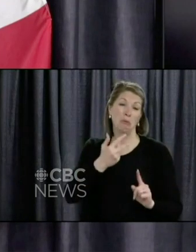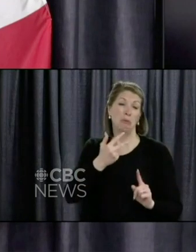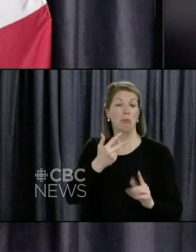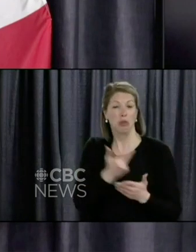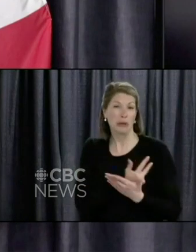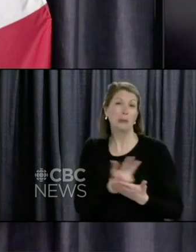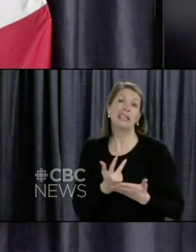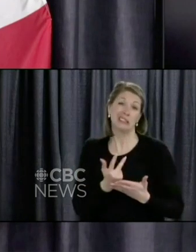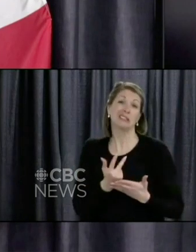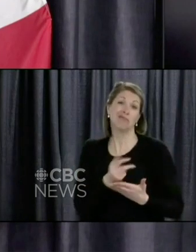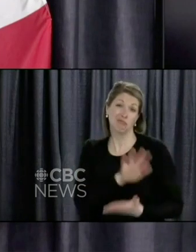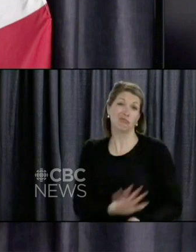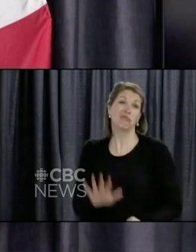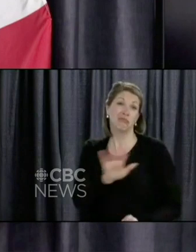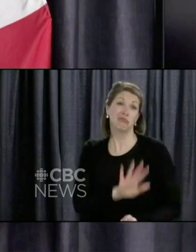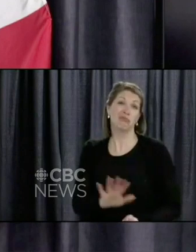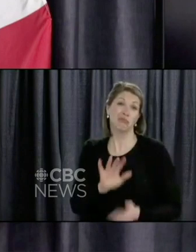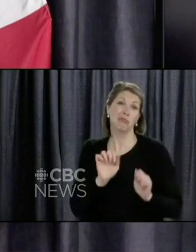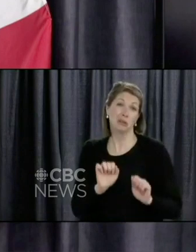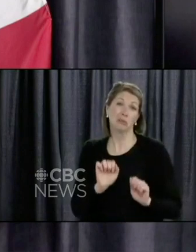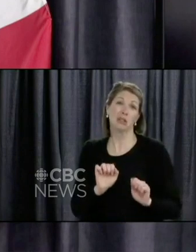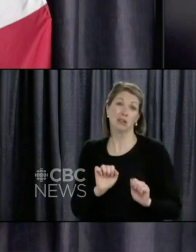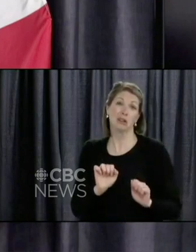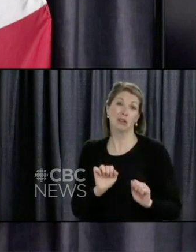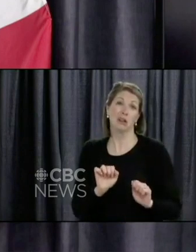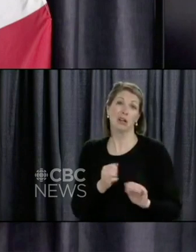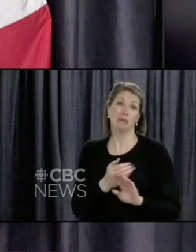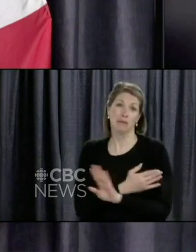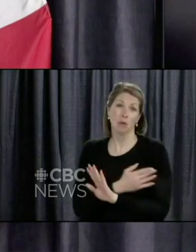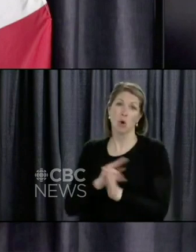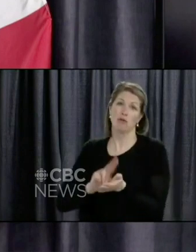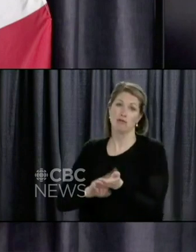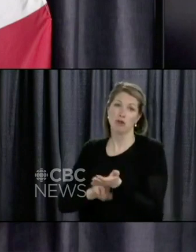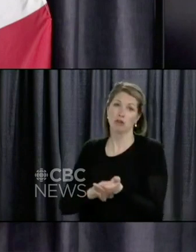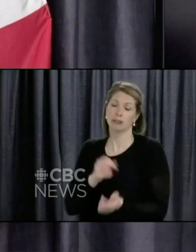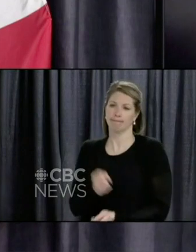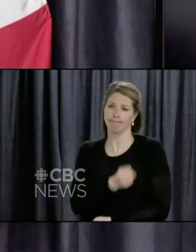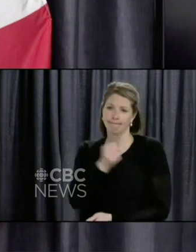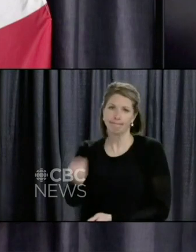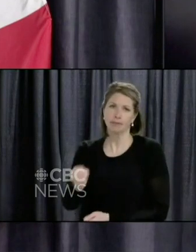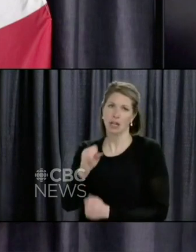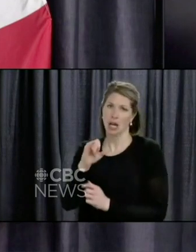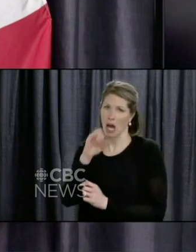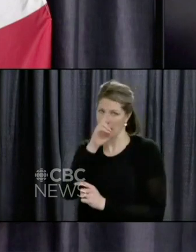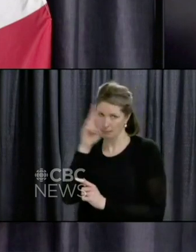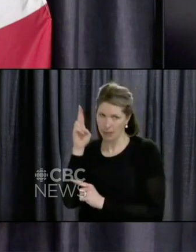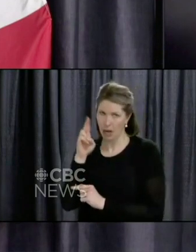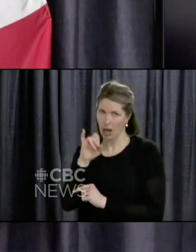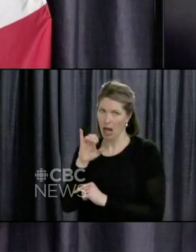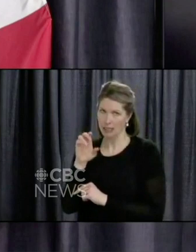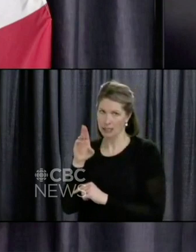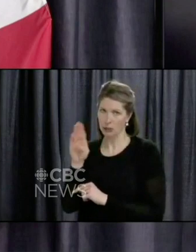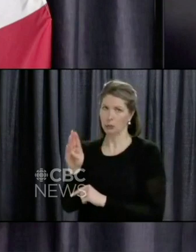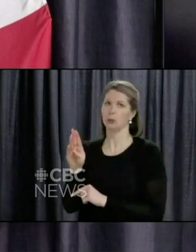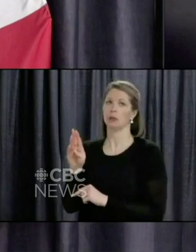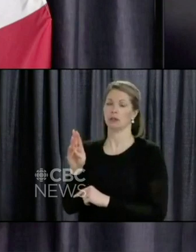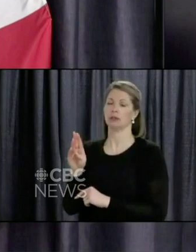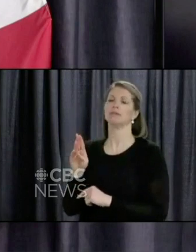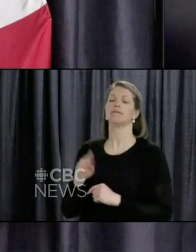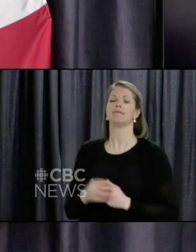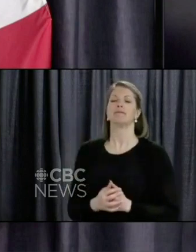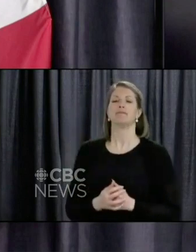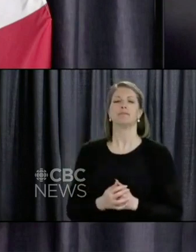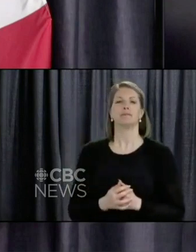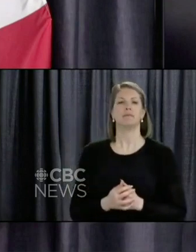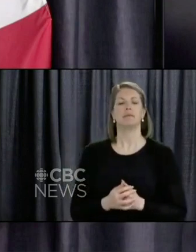There are a couple other things that we're actually thinking about that I just would like the public to consider about further enhancements that are actually going to help